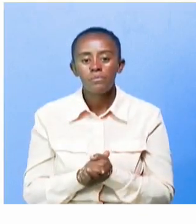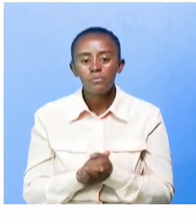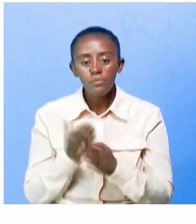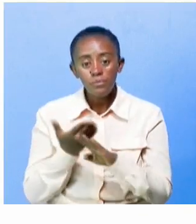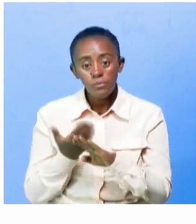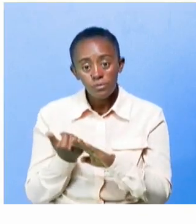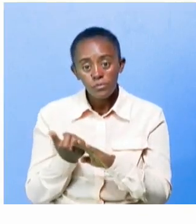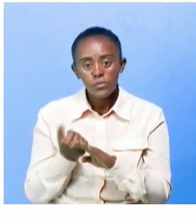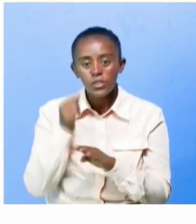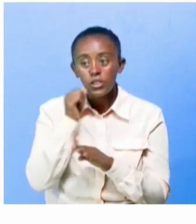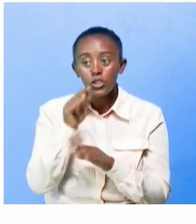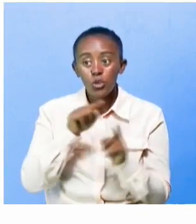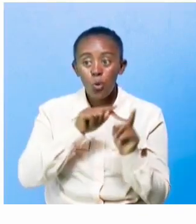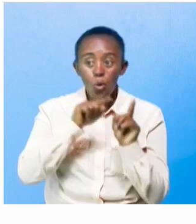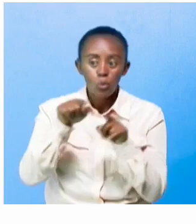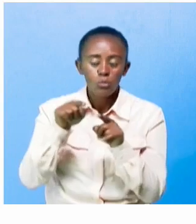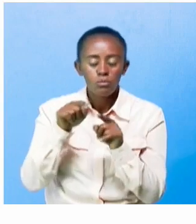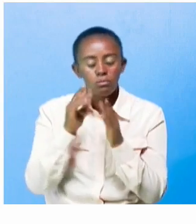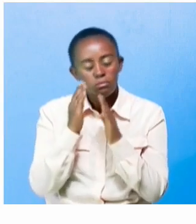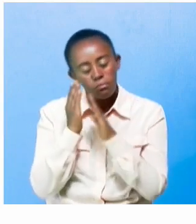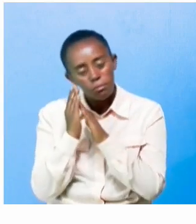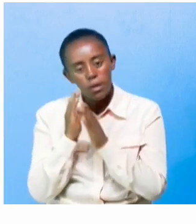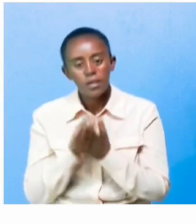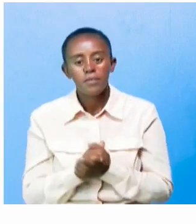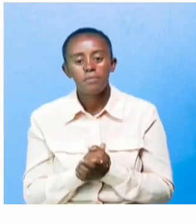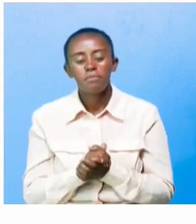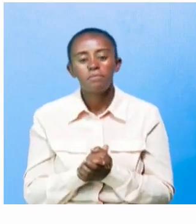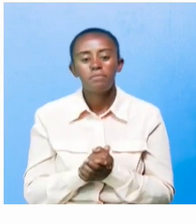before she goes to bed.